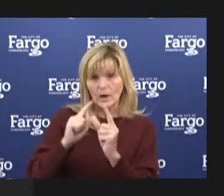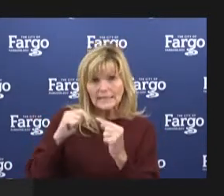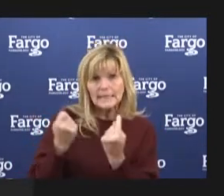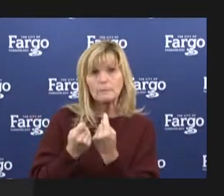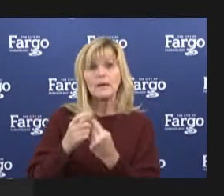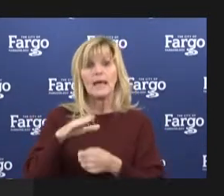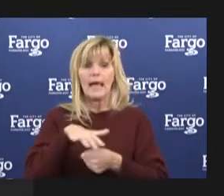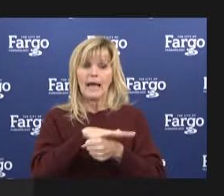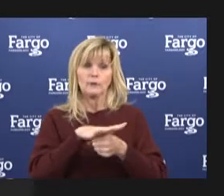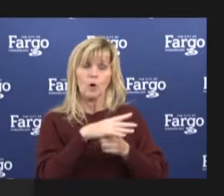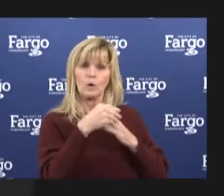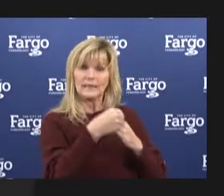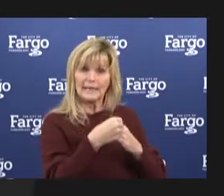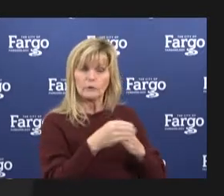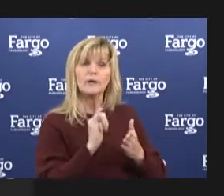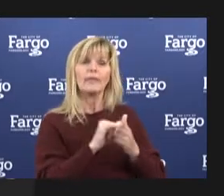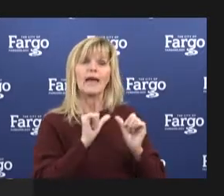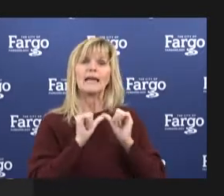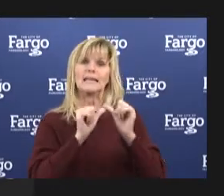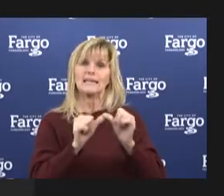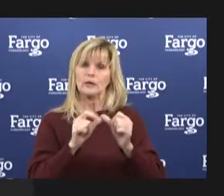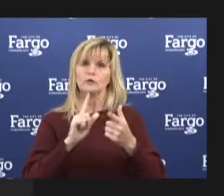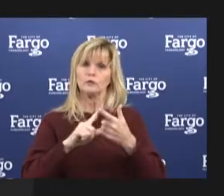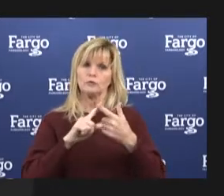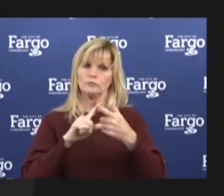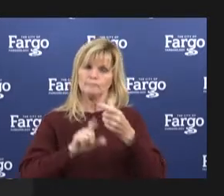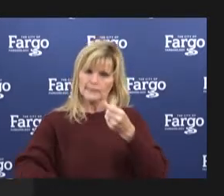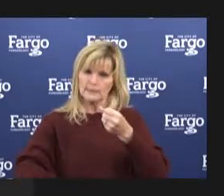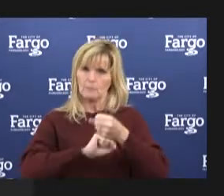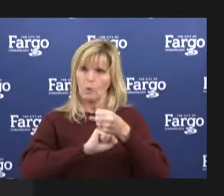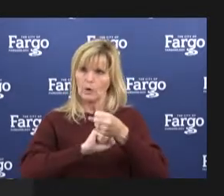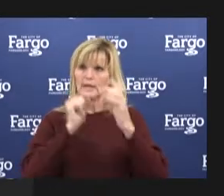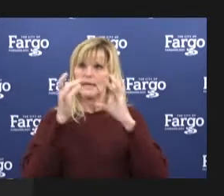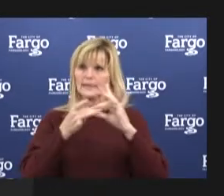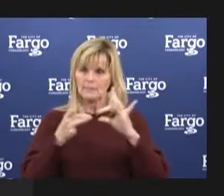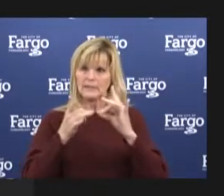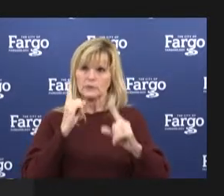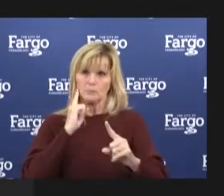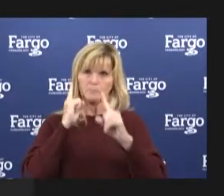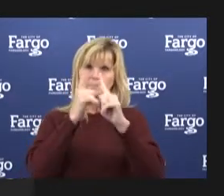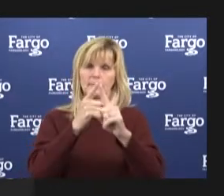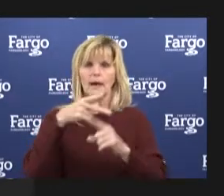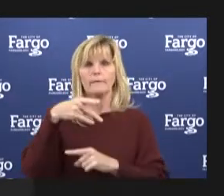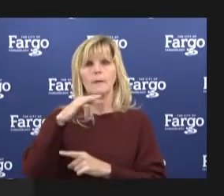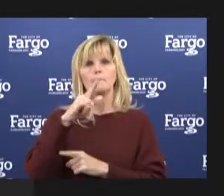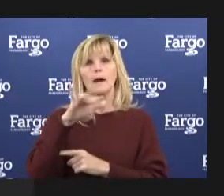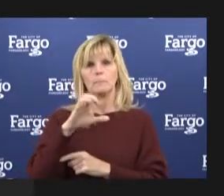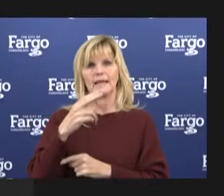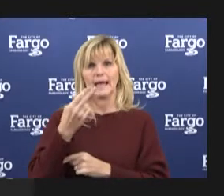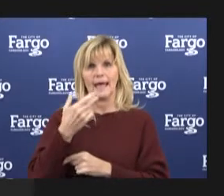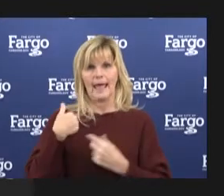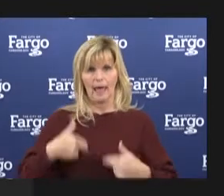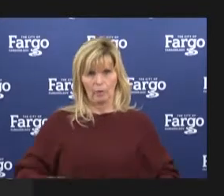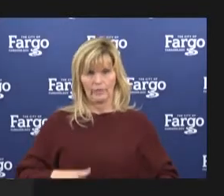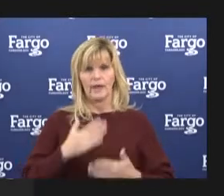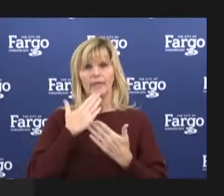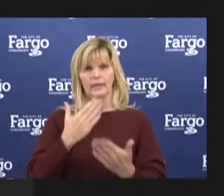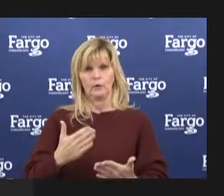and local leadership that continues to uphold and support the message and mission of public health. Thank you.